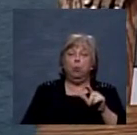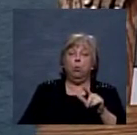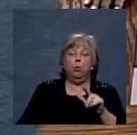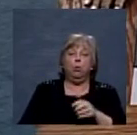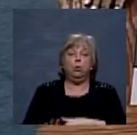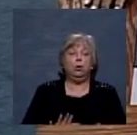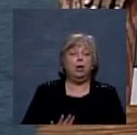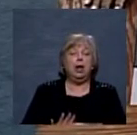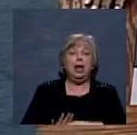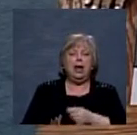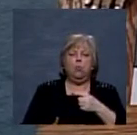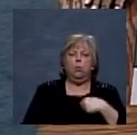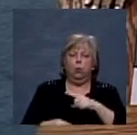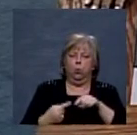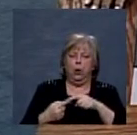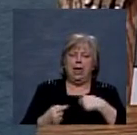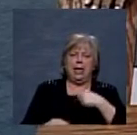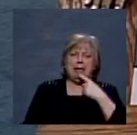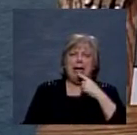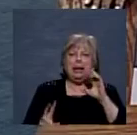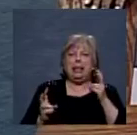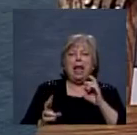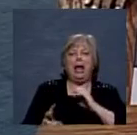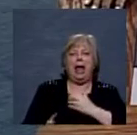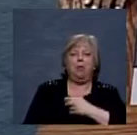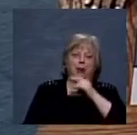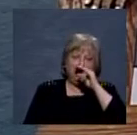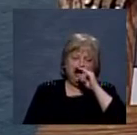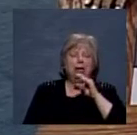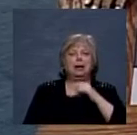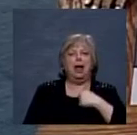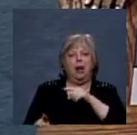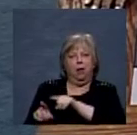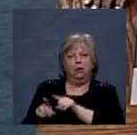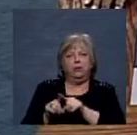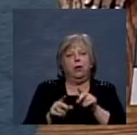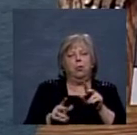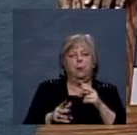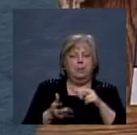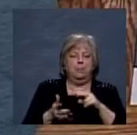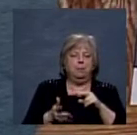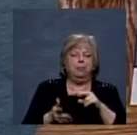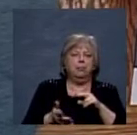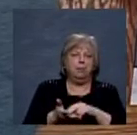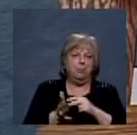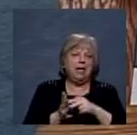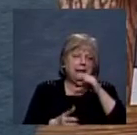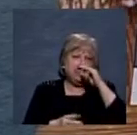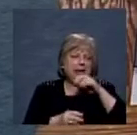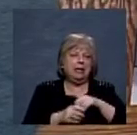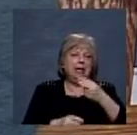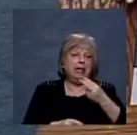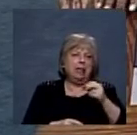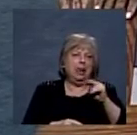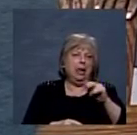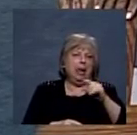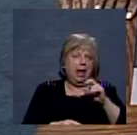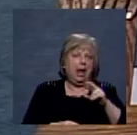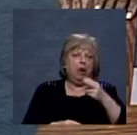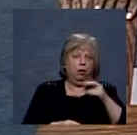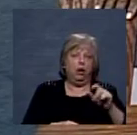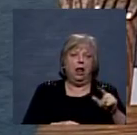when I say our kids, I'm also looking at the kids that in the Hanger Hill area. They're unable to come locally. They could ride their bikes